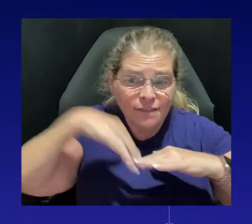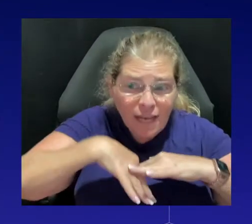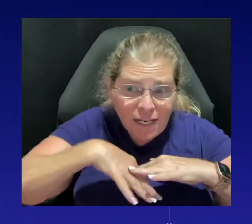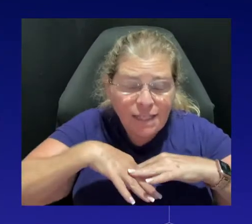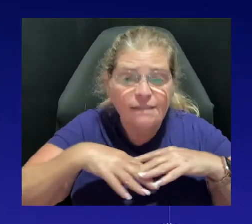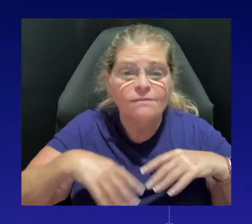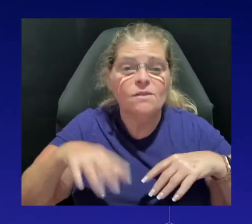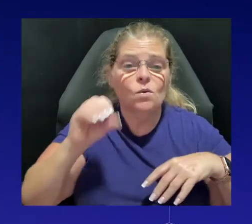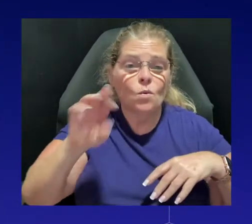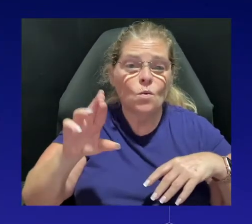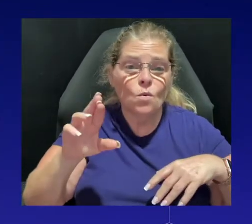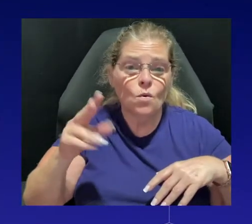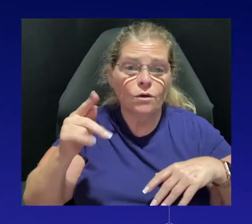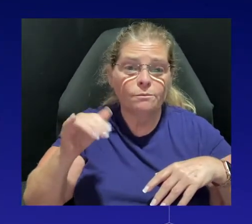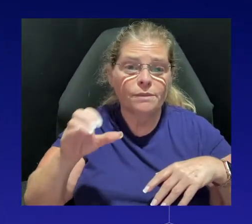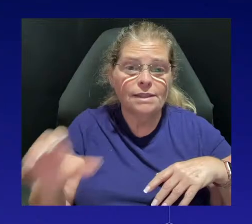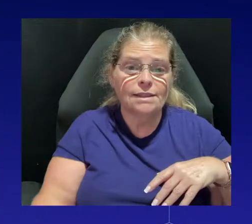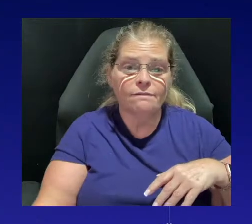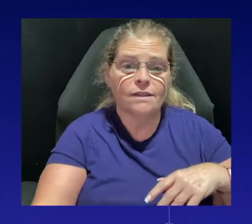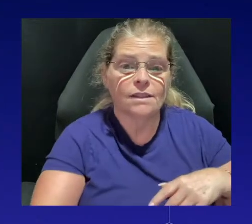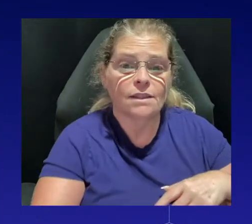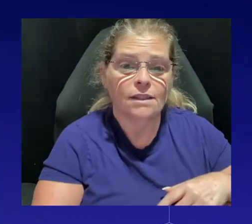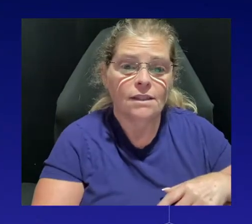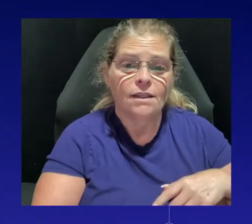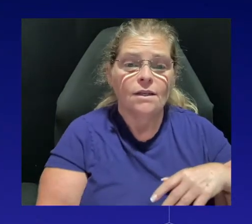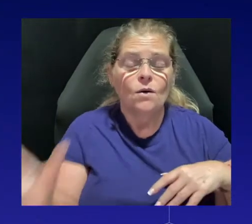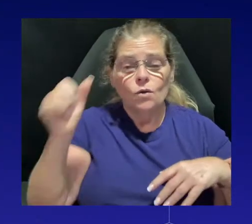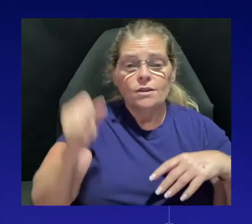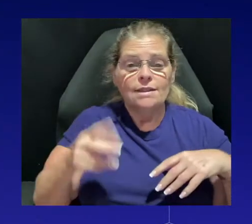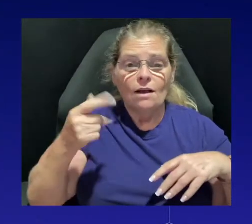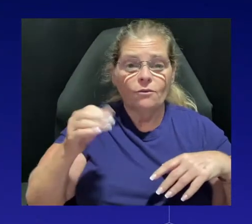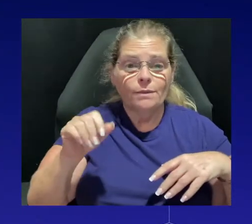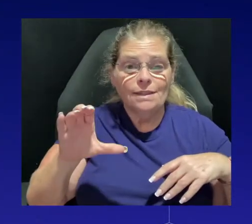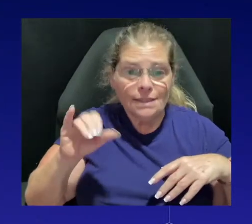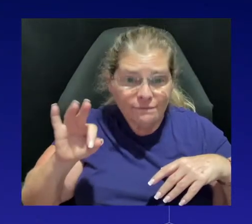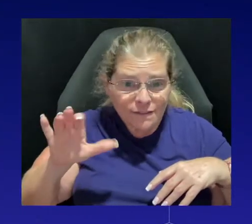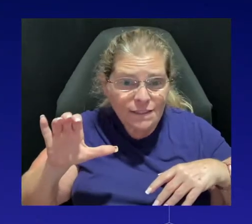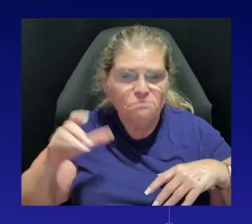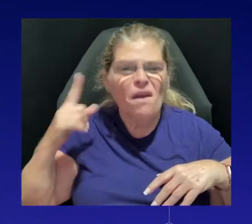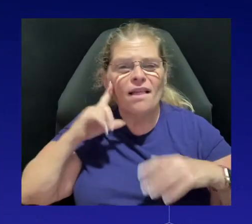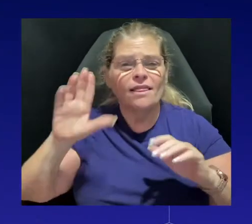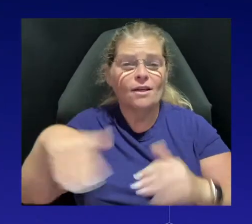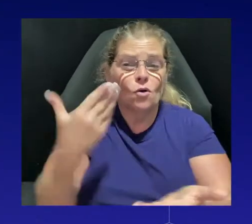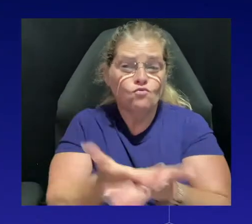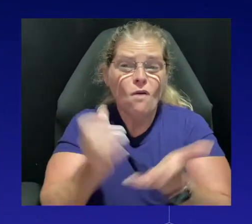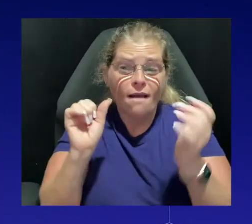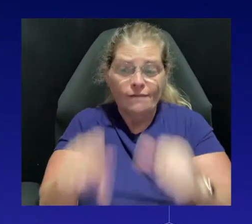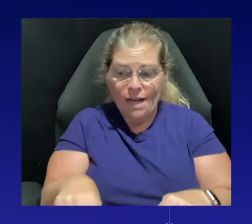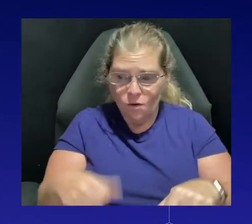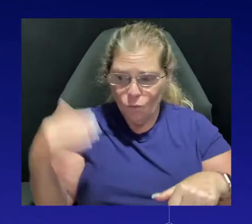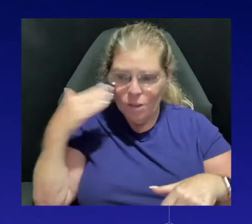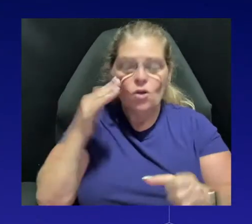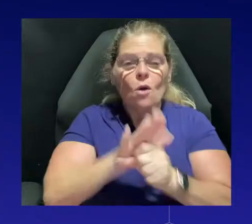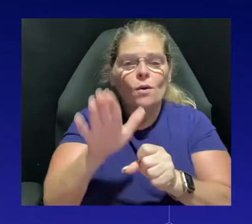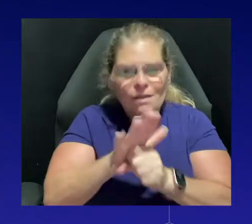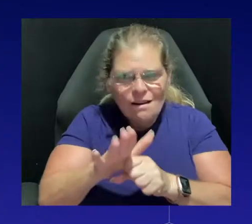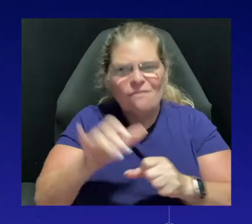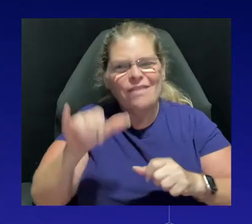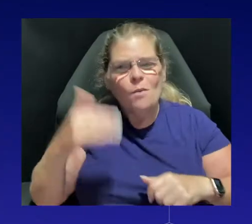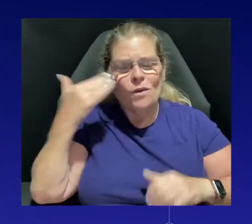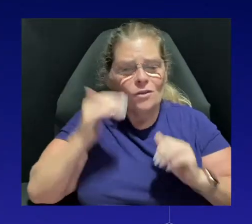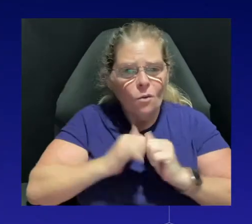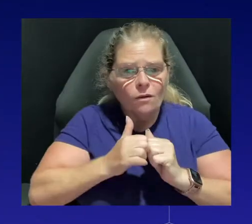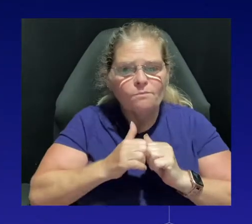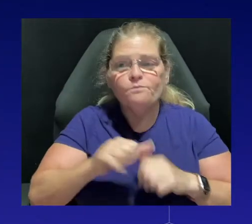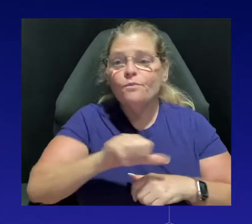Pacific, the South Pacific. But I think we can get there. We know enough that we know how to do it. The other is socioeconomic